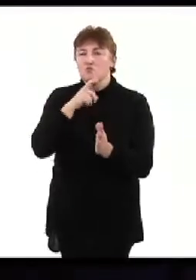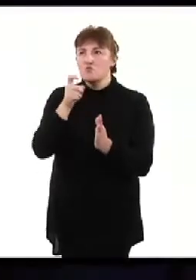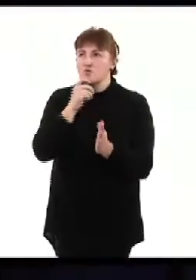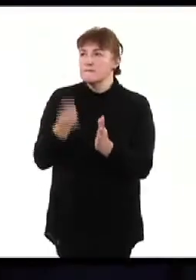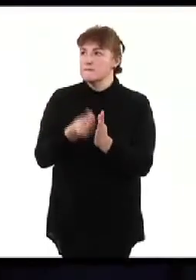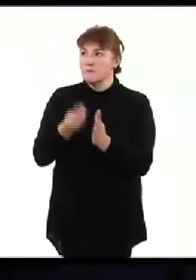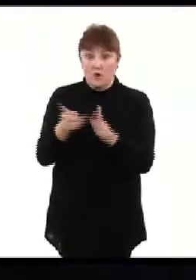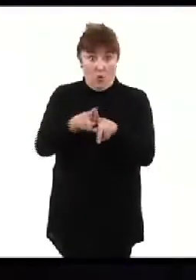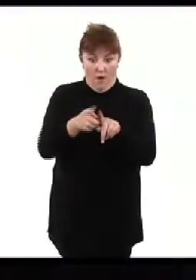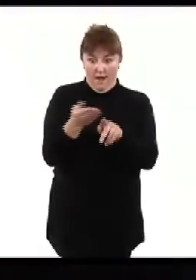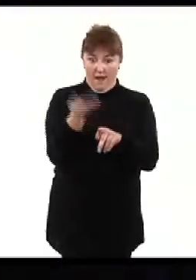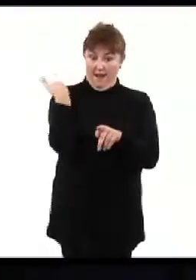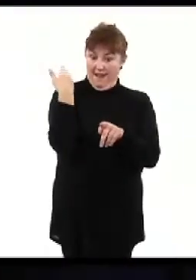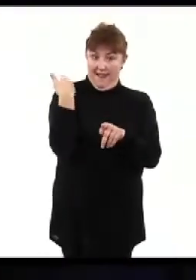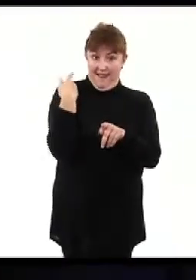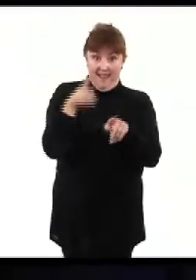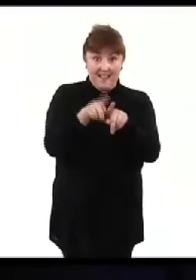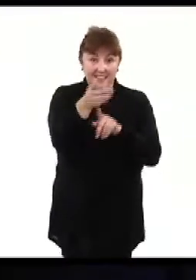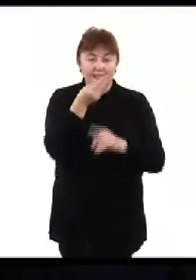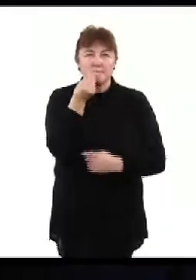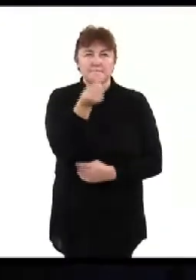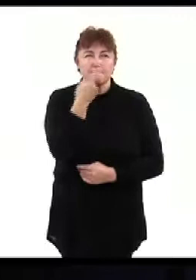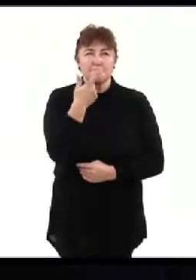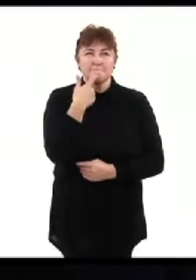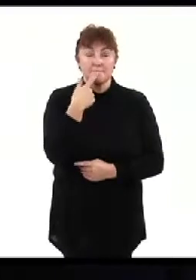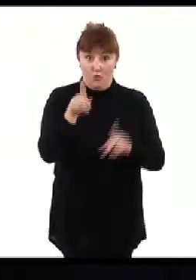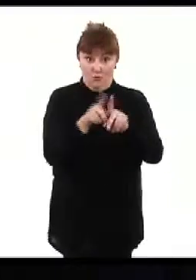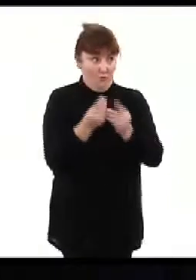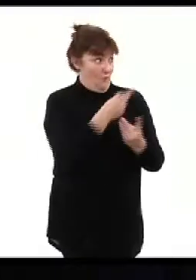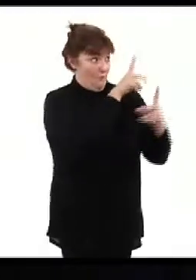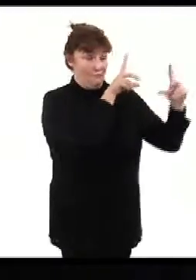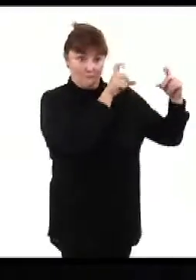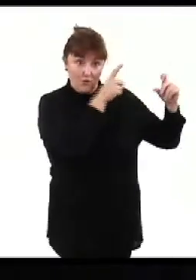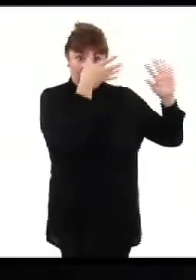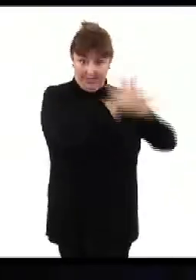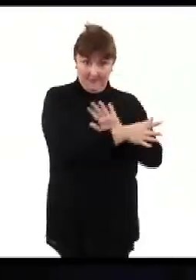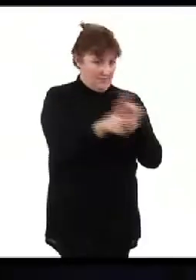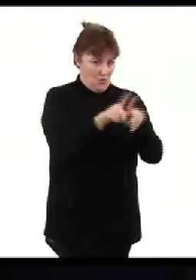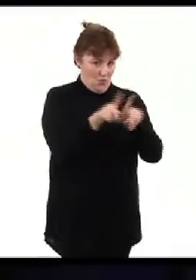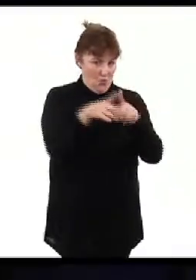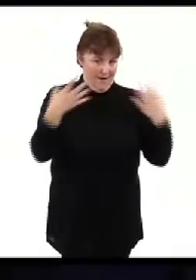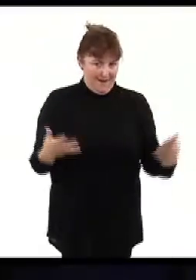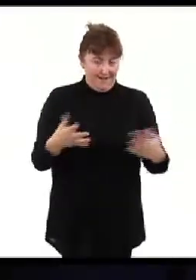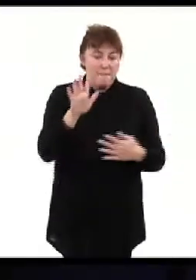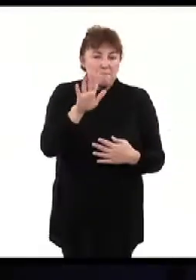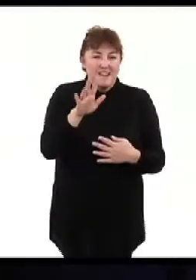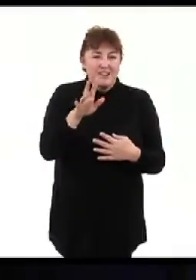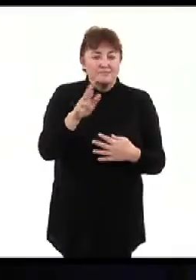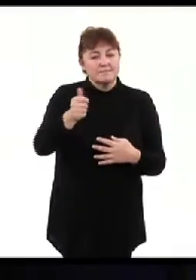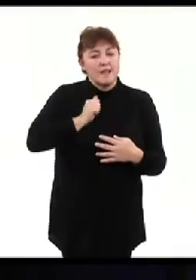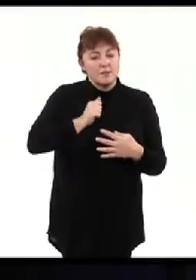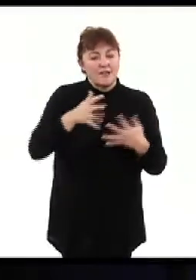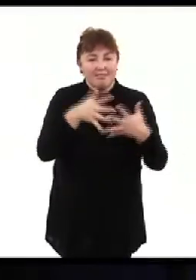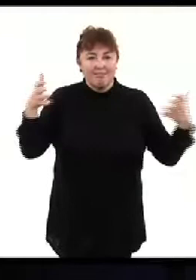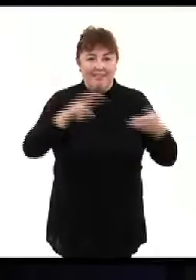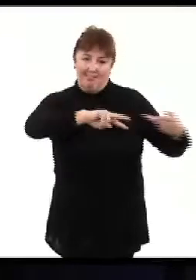signer producing in ASL. It looks like this. They're trying to think. And I suspect it may be